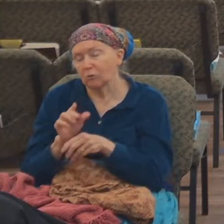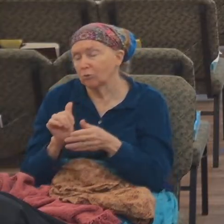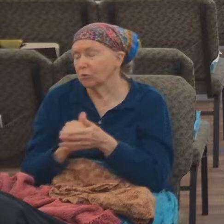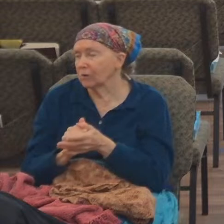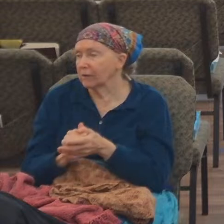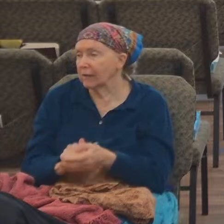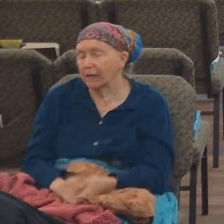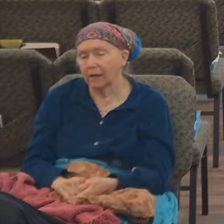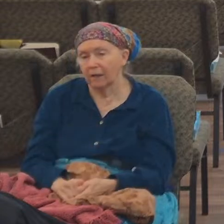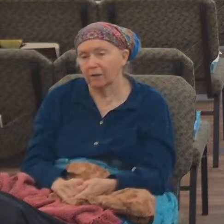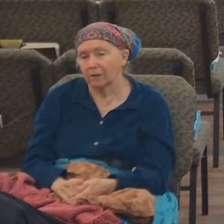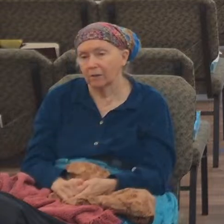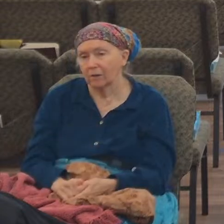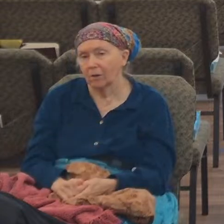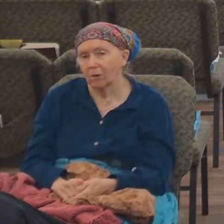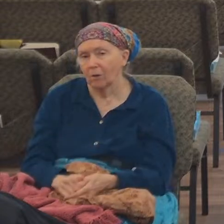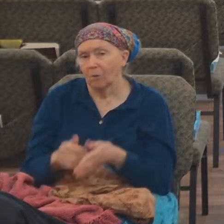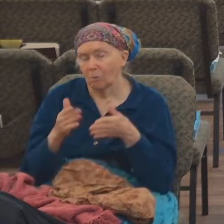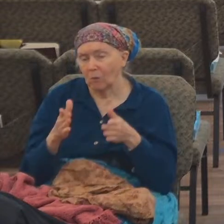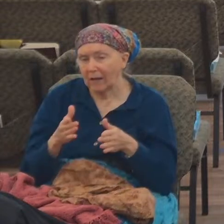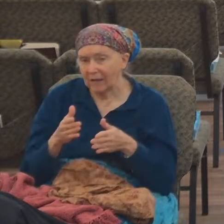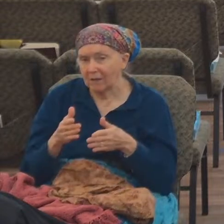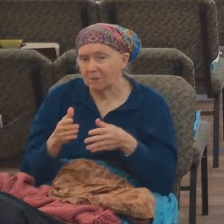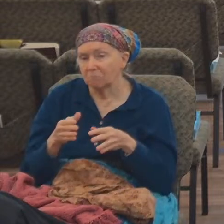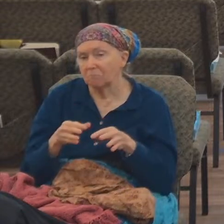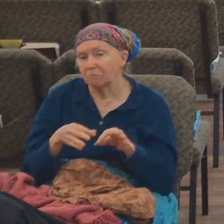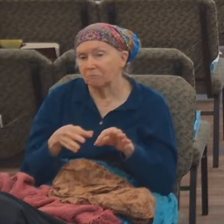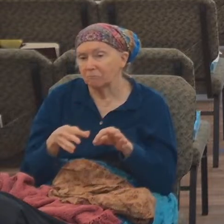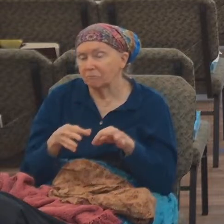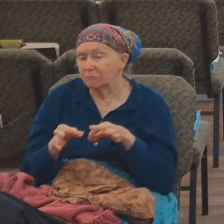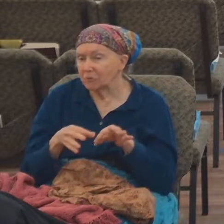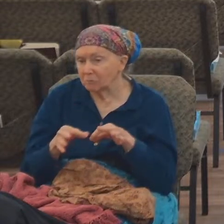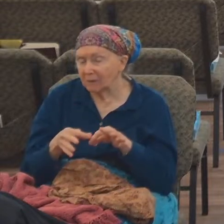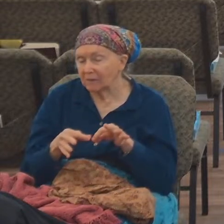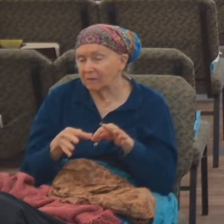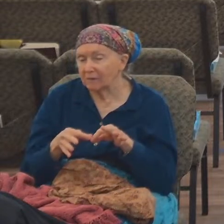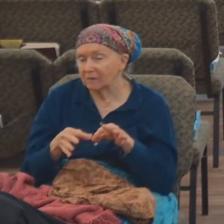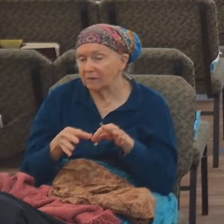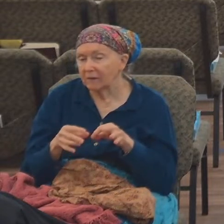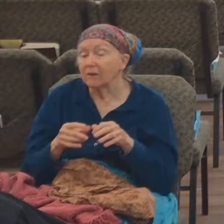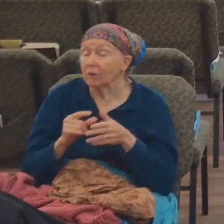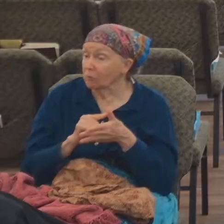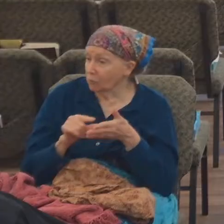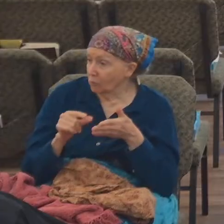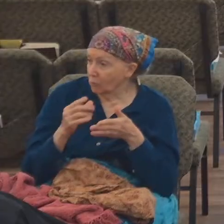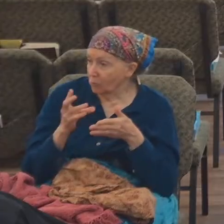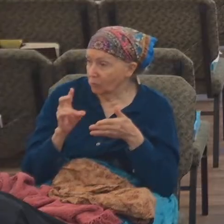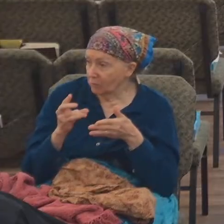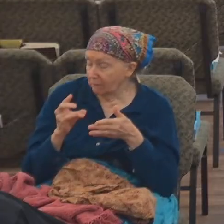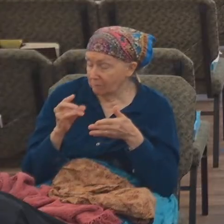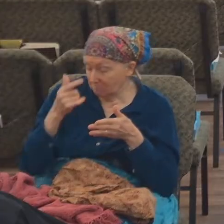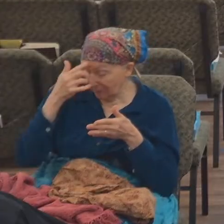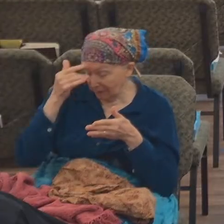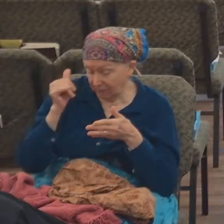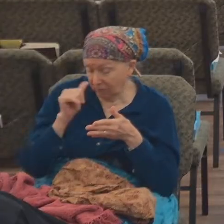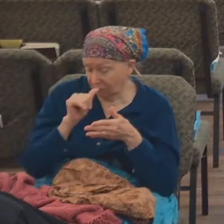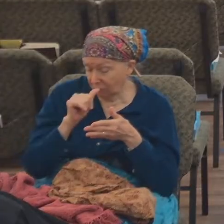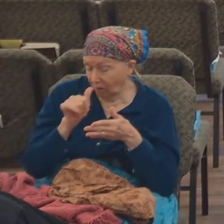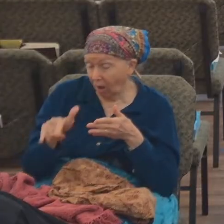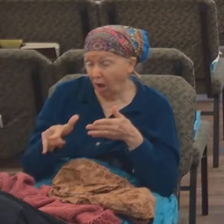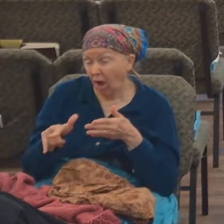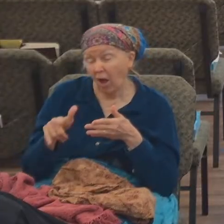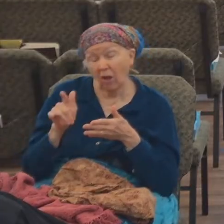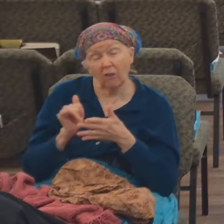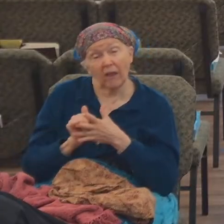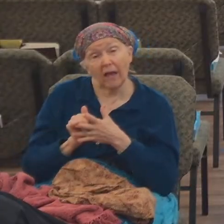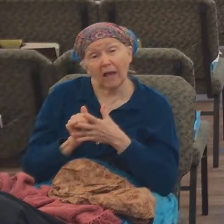Yeah. Okay. Then he says in verse 17, in light of all of this, okay, it's like he